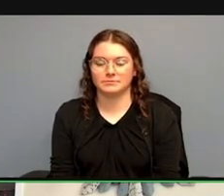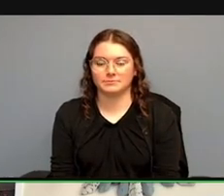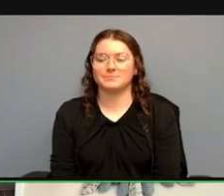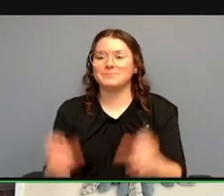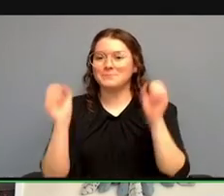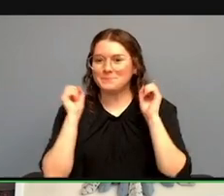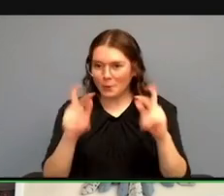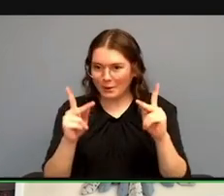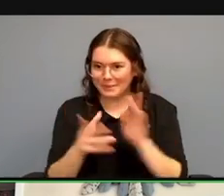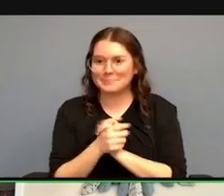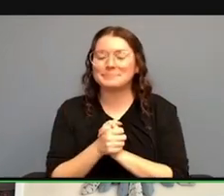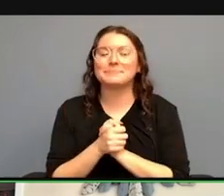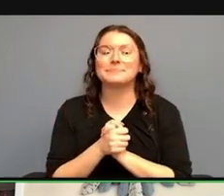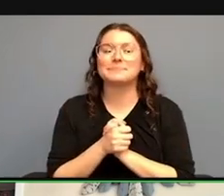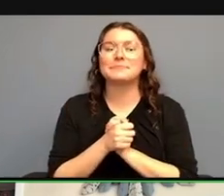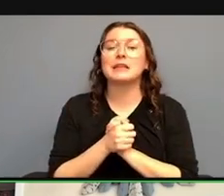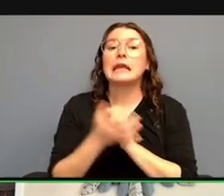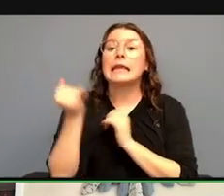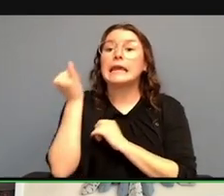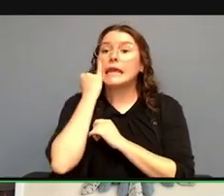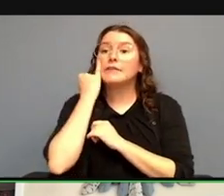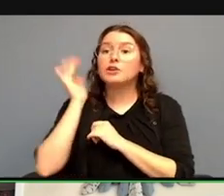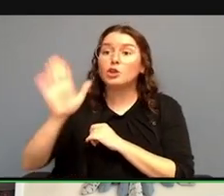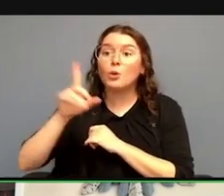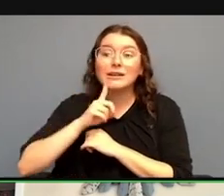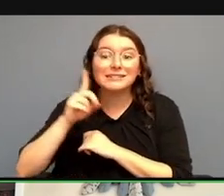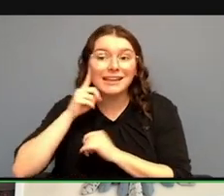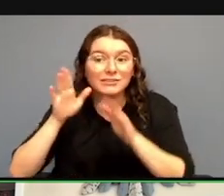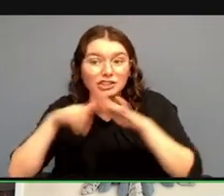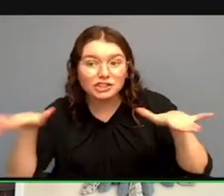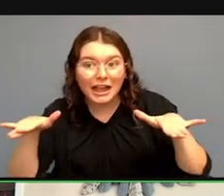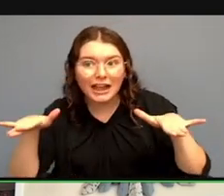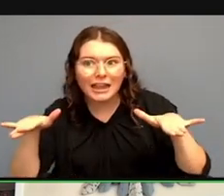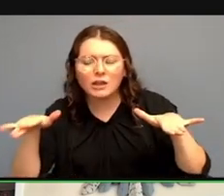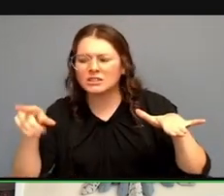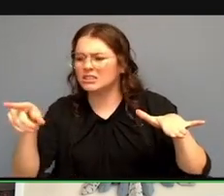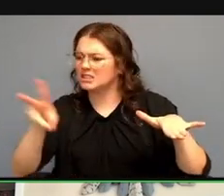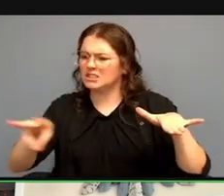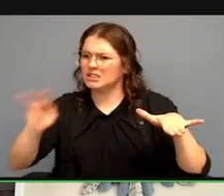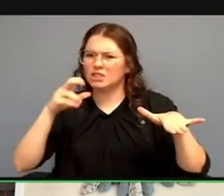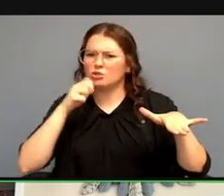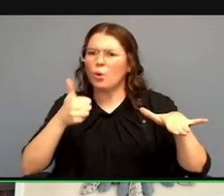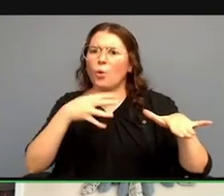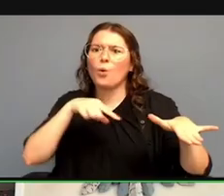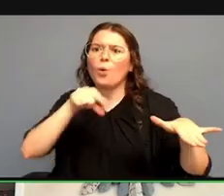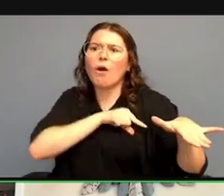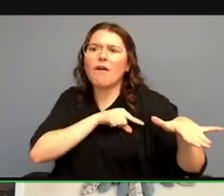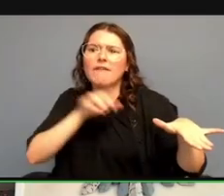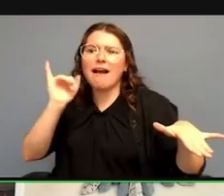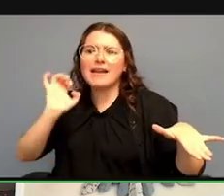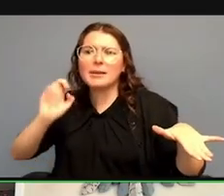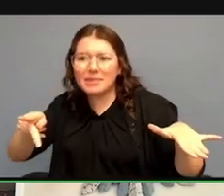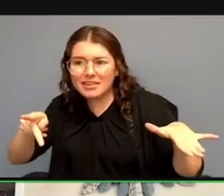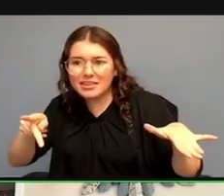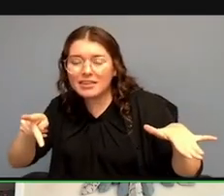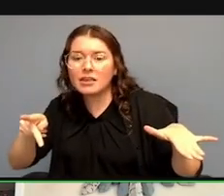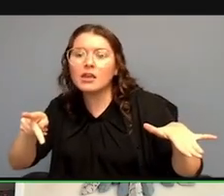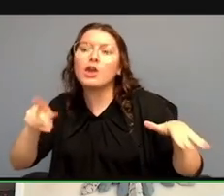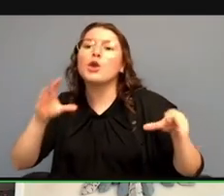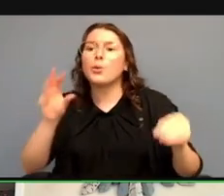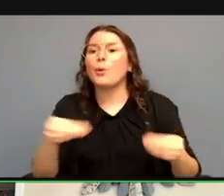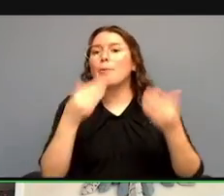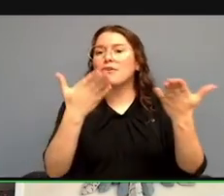Okay, and if your deaf child is found ineligible for an IEP, again, you're going to provide a